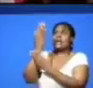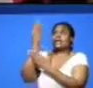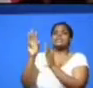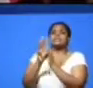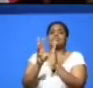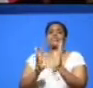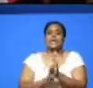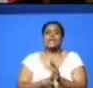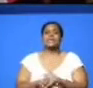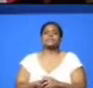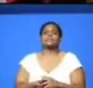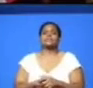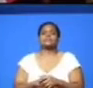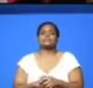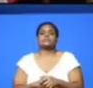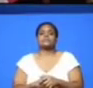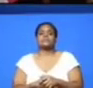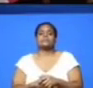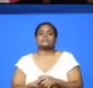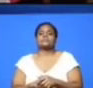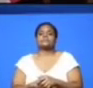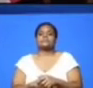God.